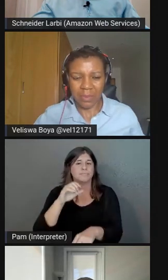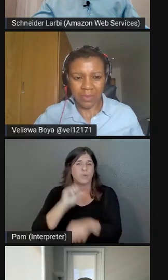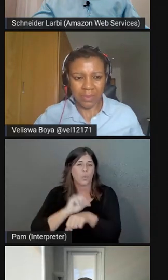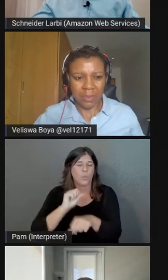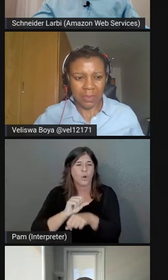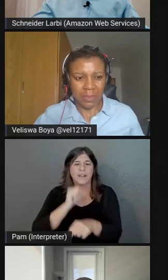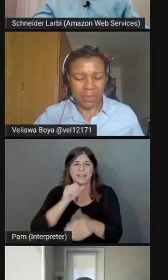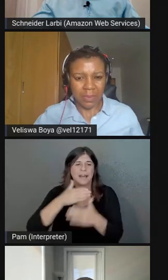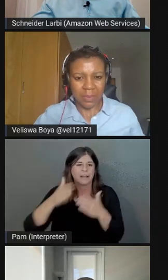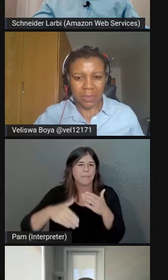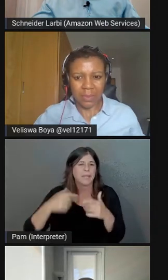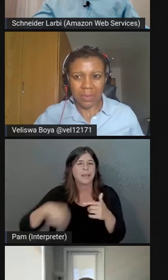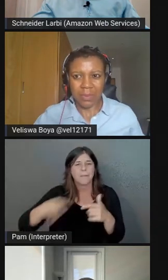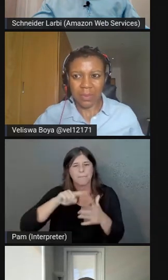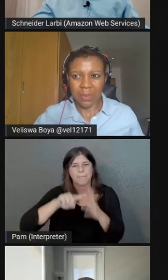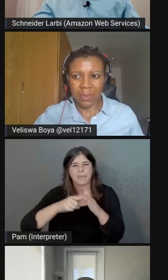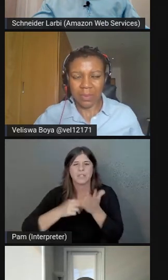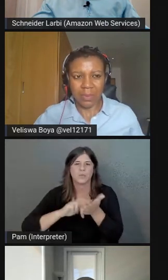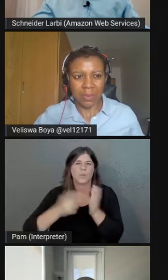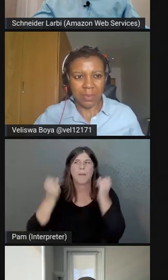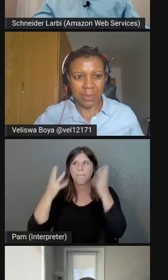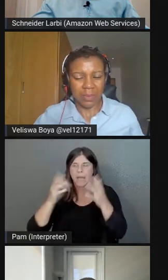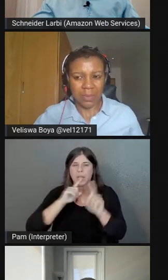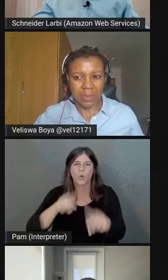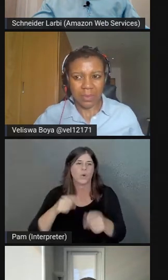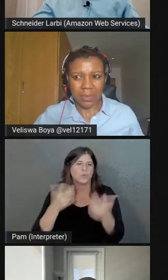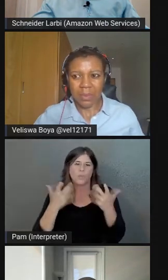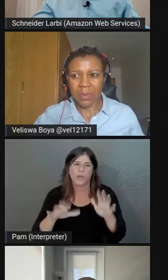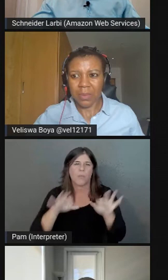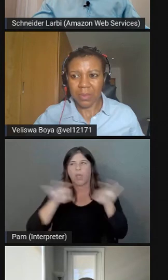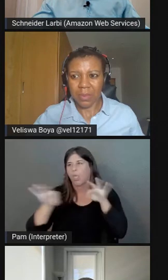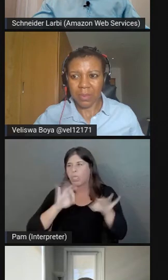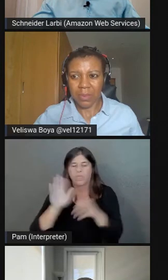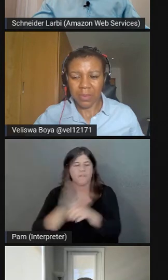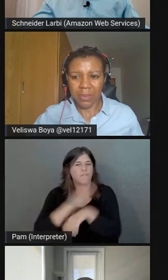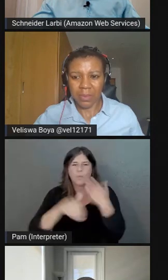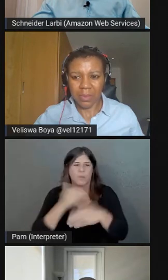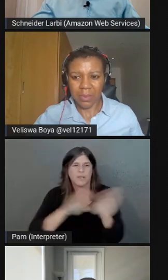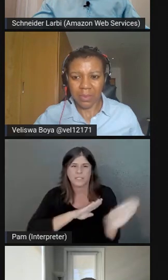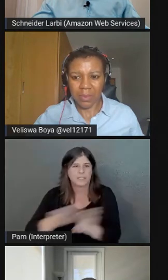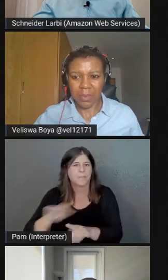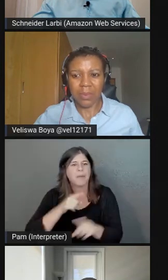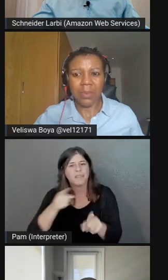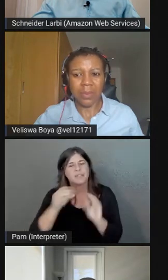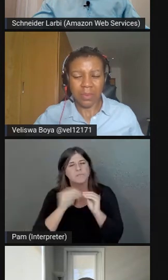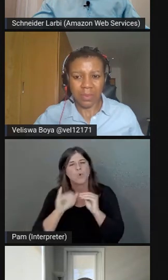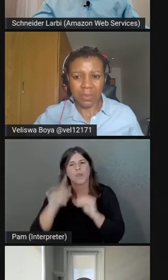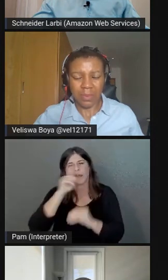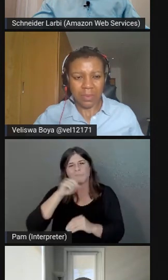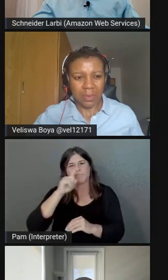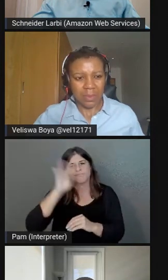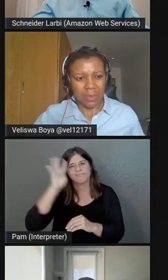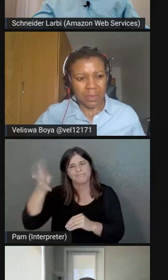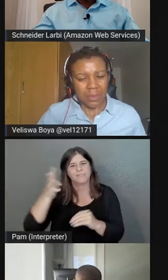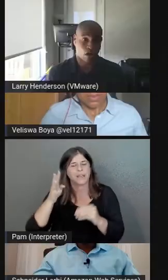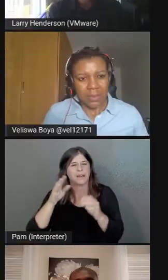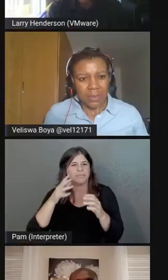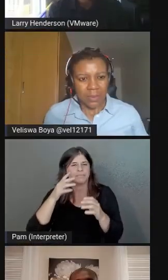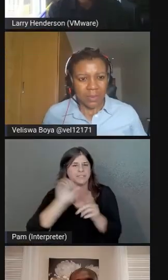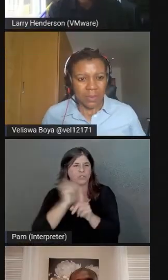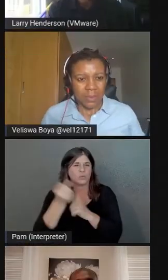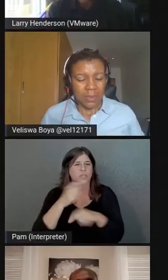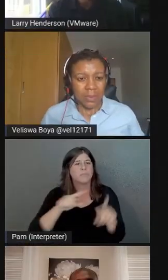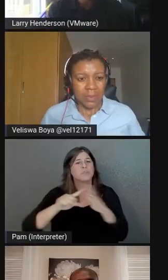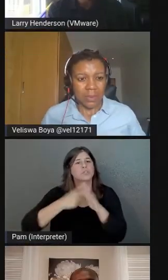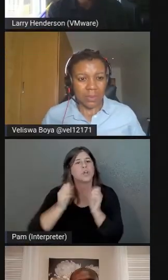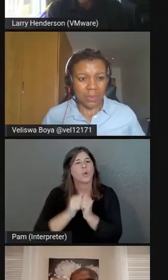was saying, we've done plenty of orders and we don't want to kind of go through that full process. So this is more of a simulated environment. So you will start out with